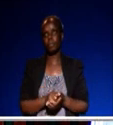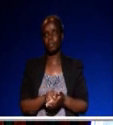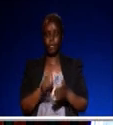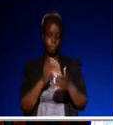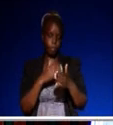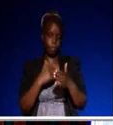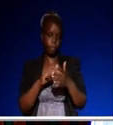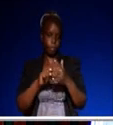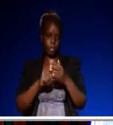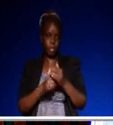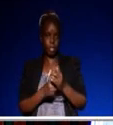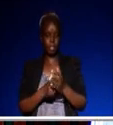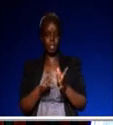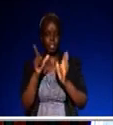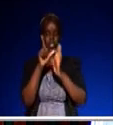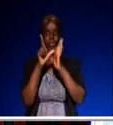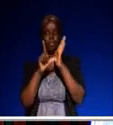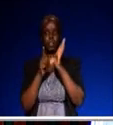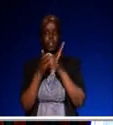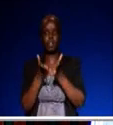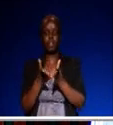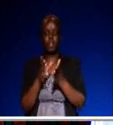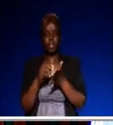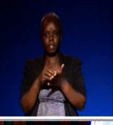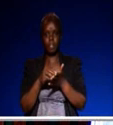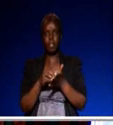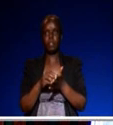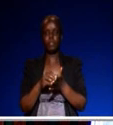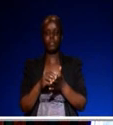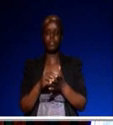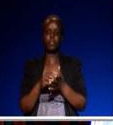Before we get into the lesson, let's see what the